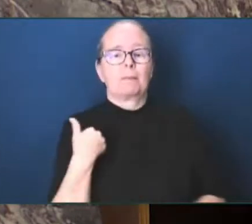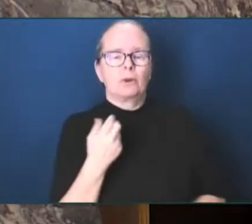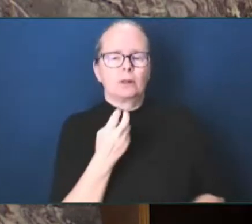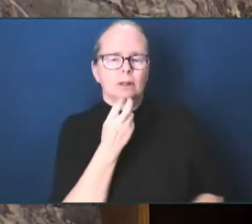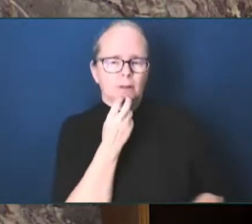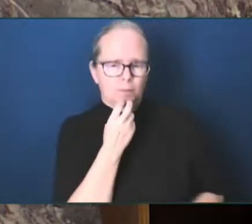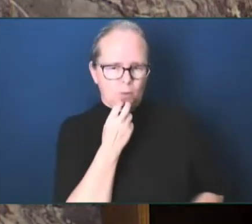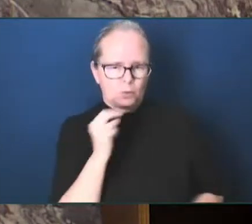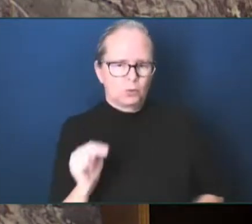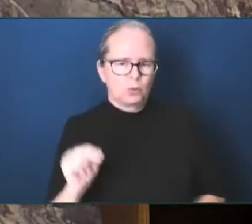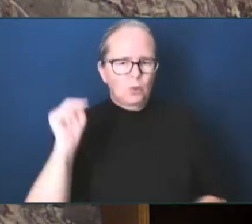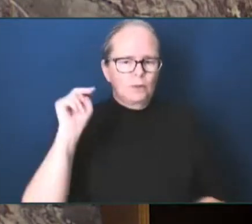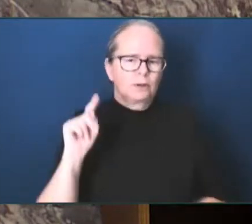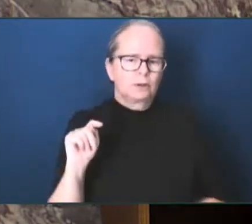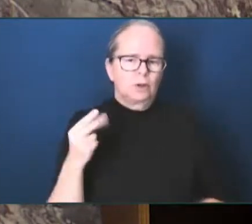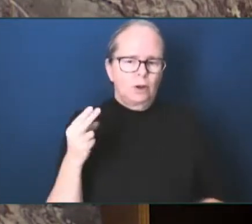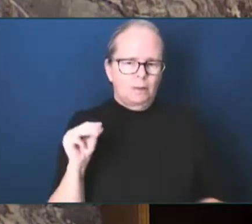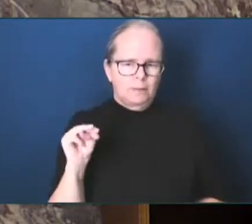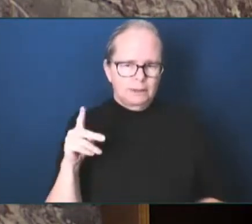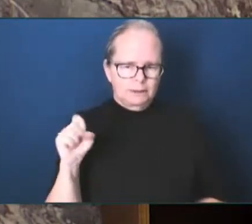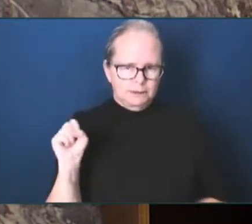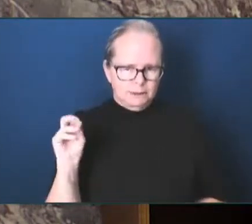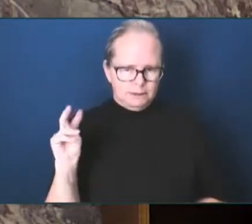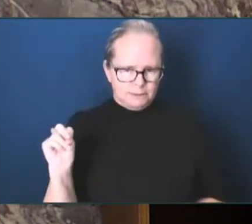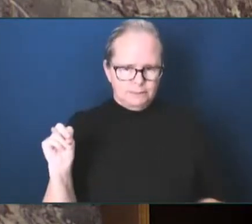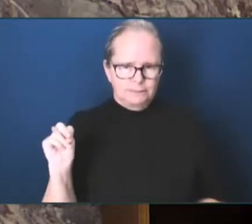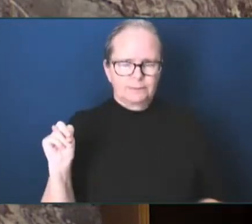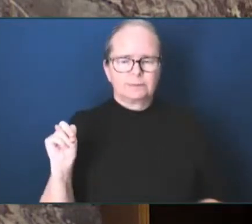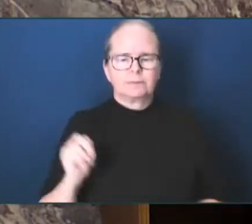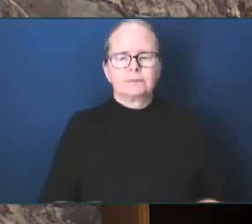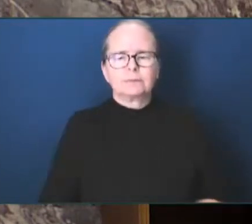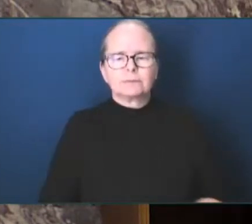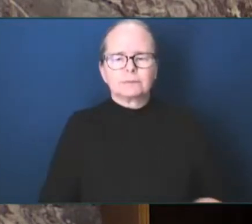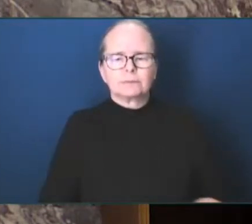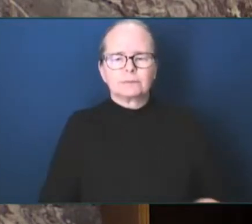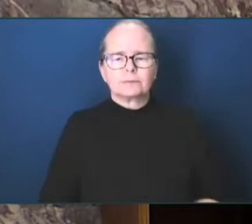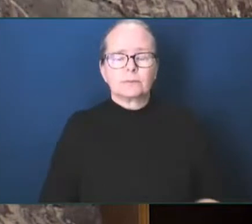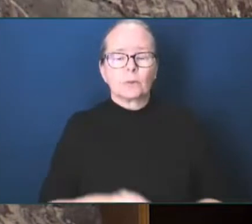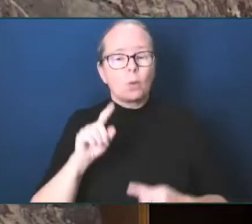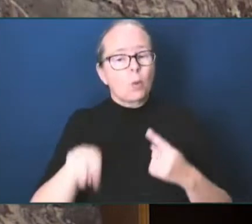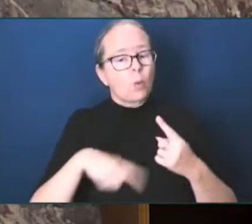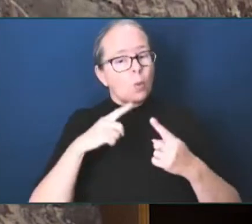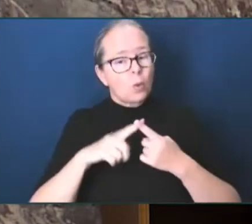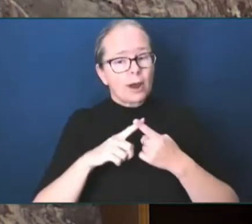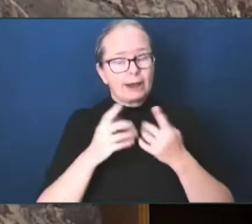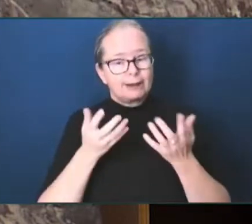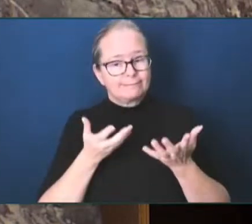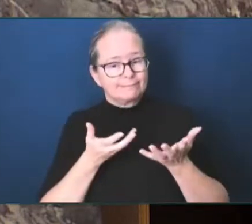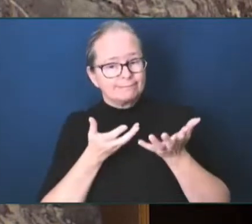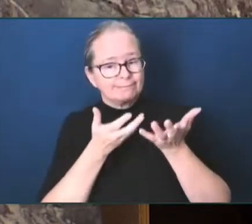are for all involved, it's all about the results.